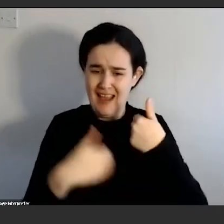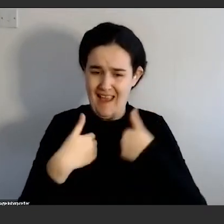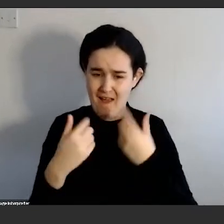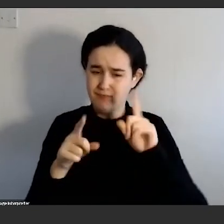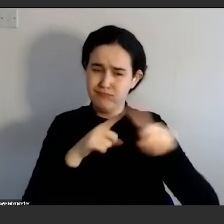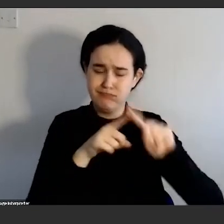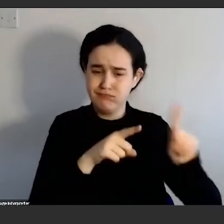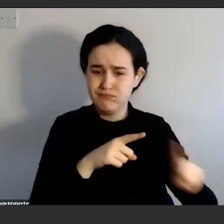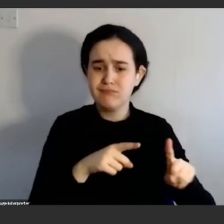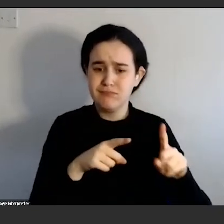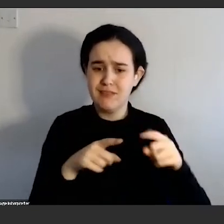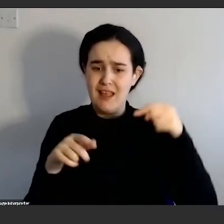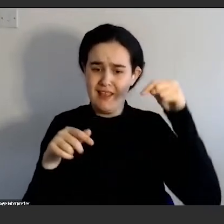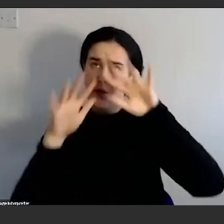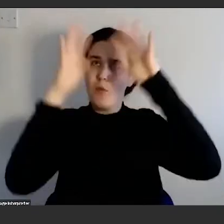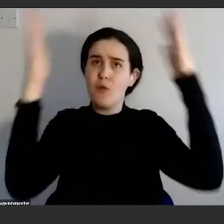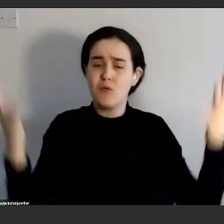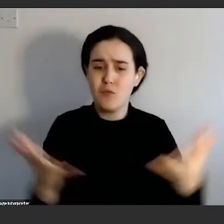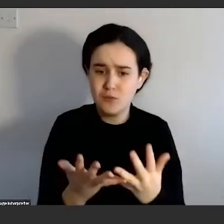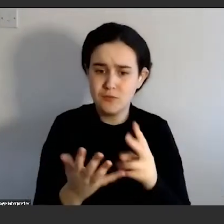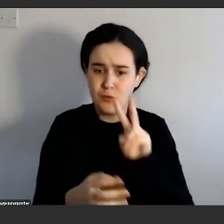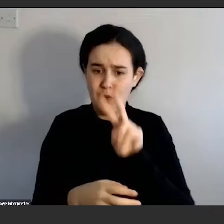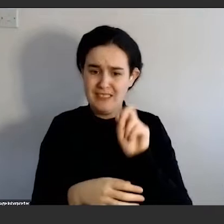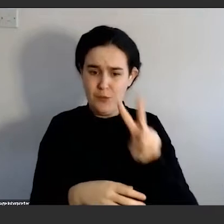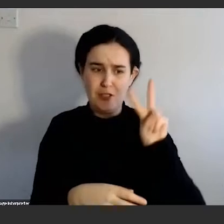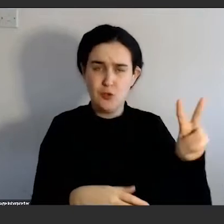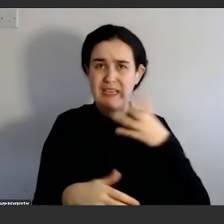packages of care as part of universal health coverage.